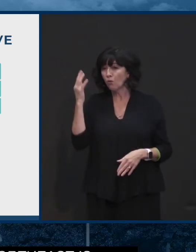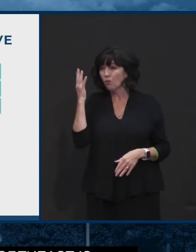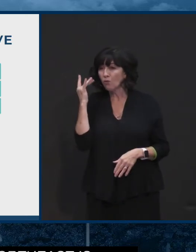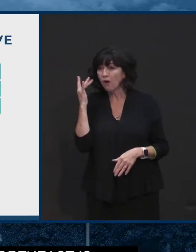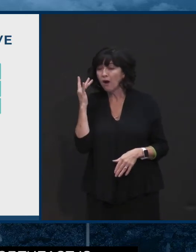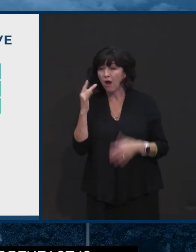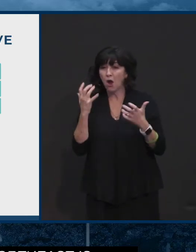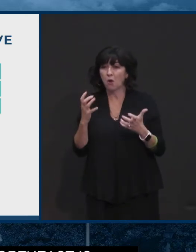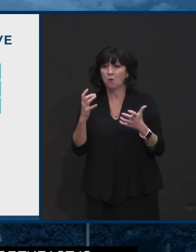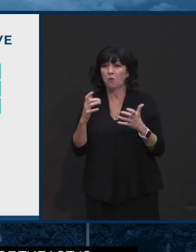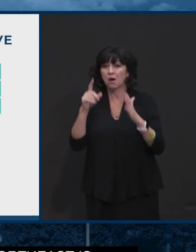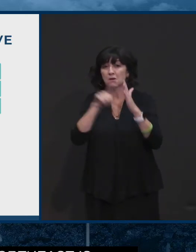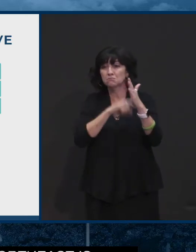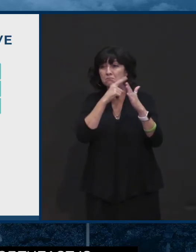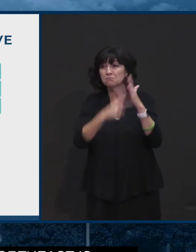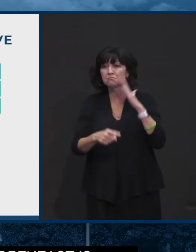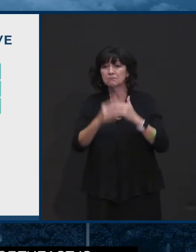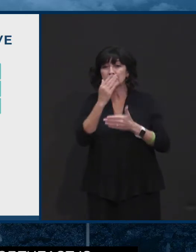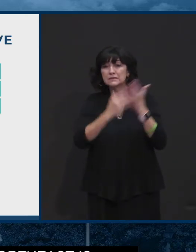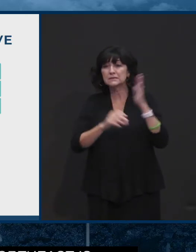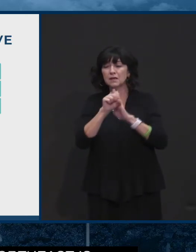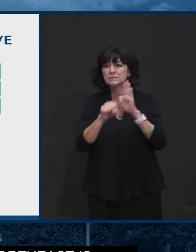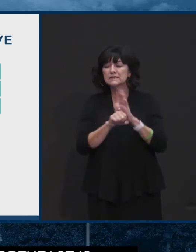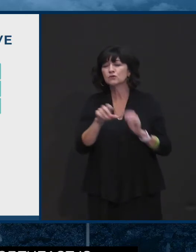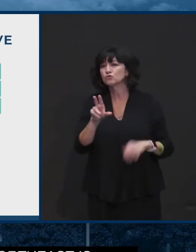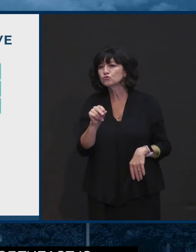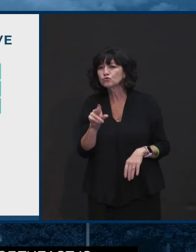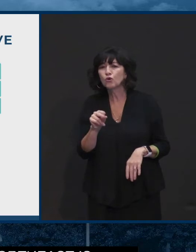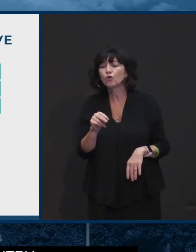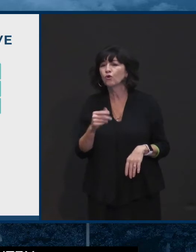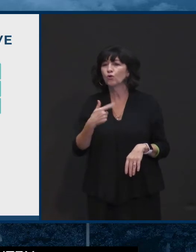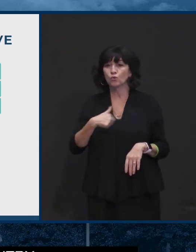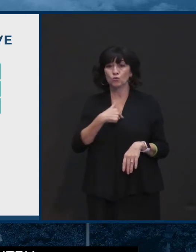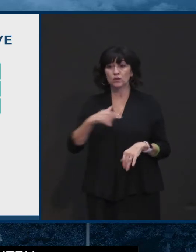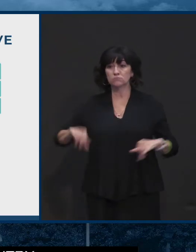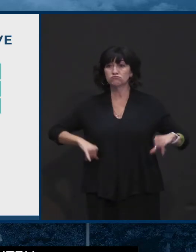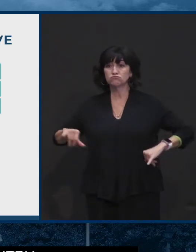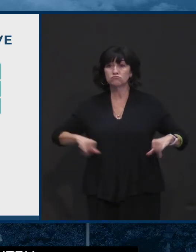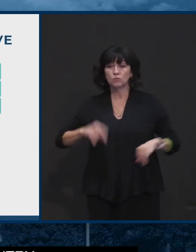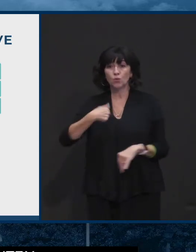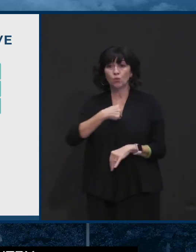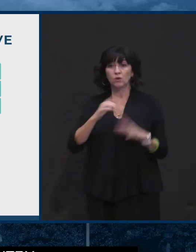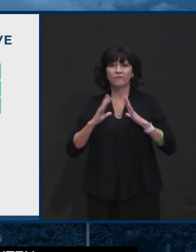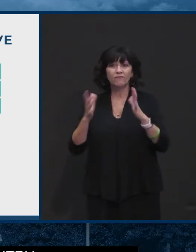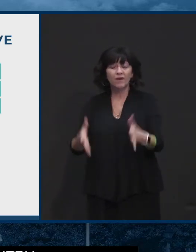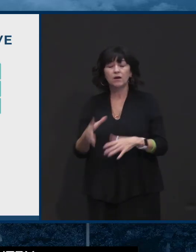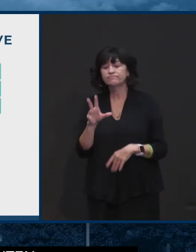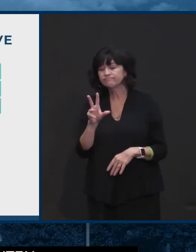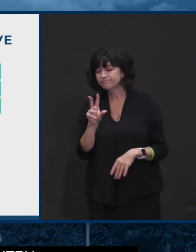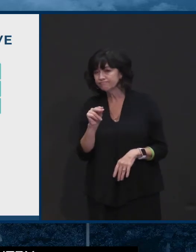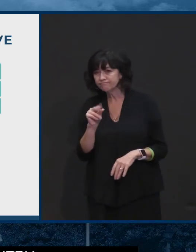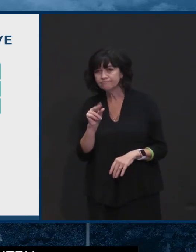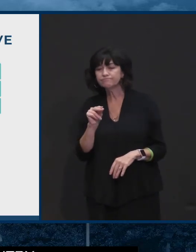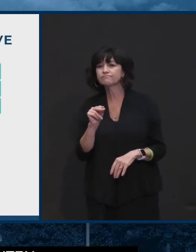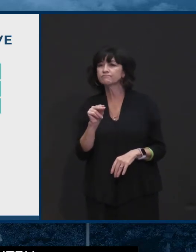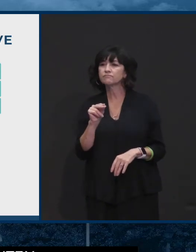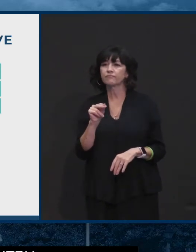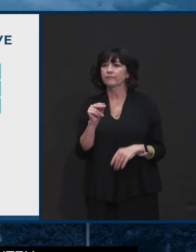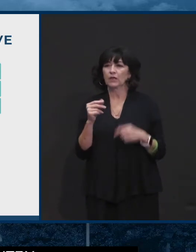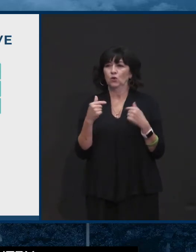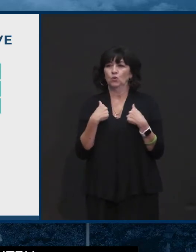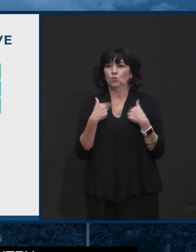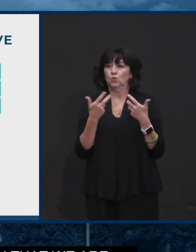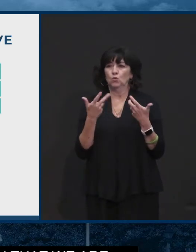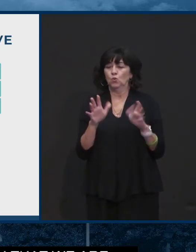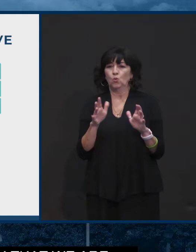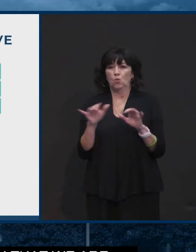that our region, that we're doing good and we're comfortable with that, but we don't want to be the middle of the country in the